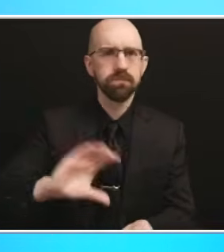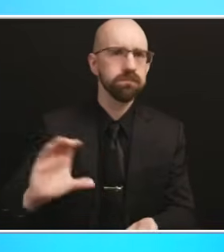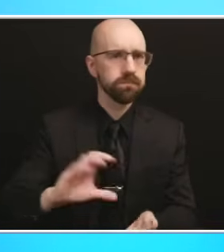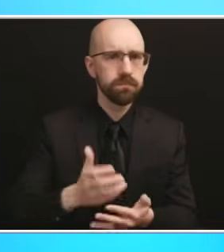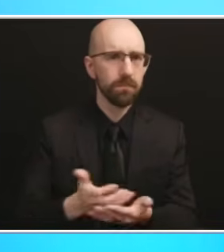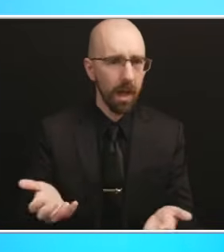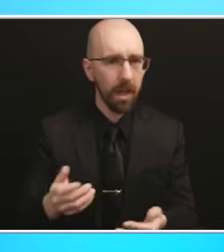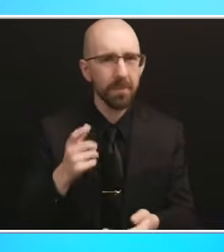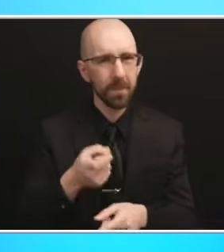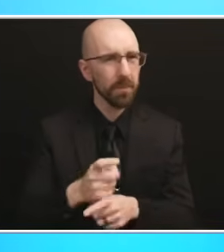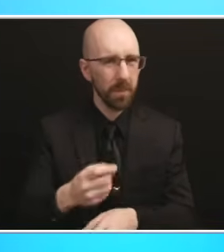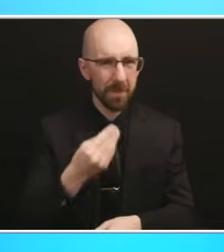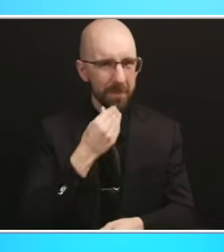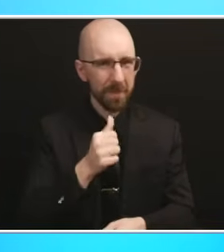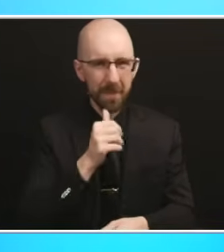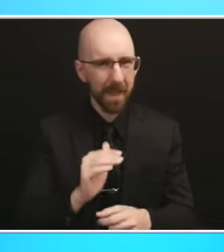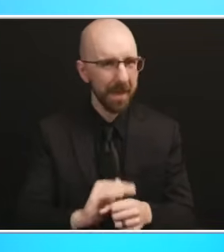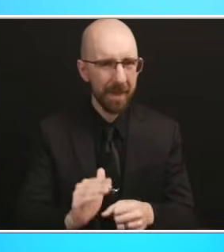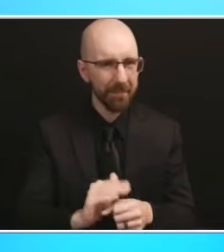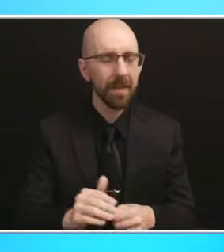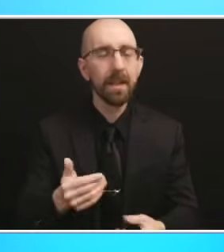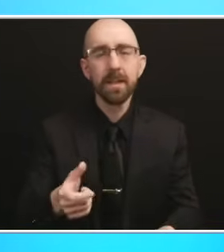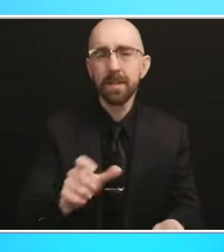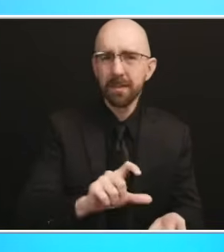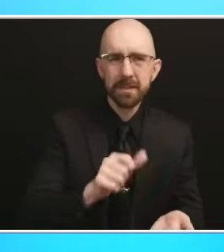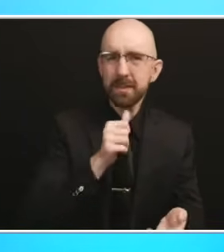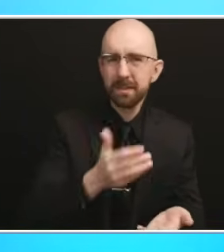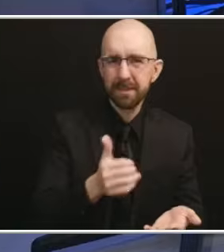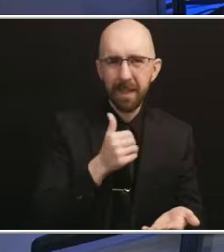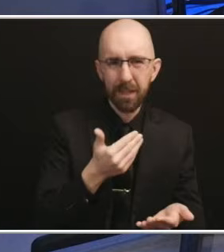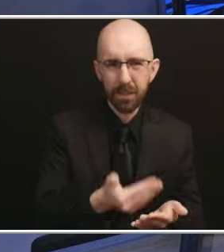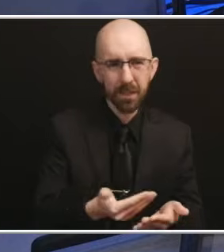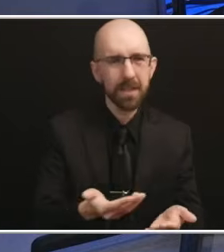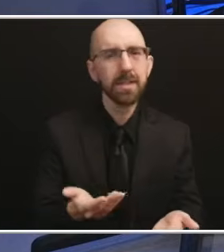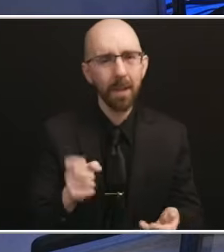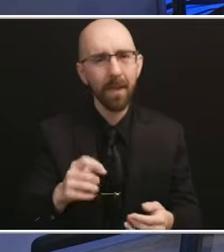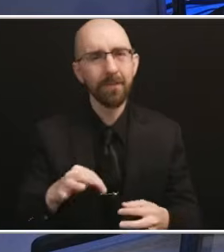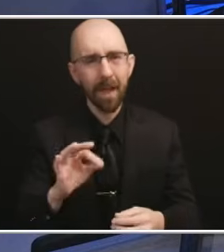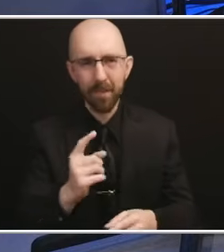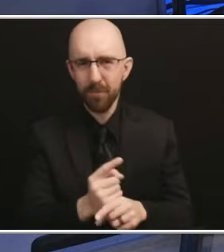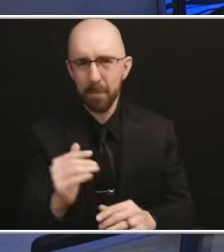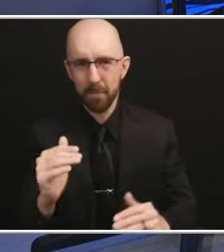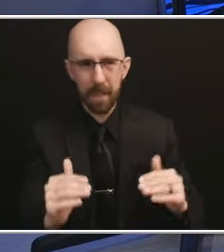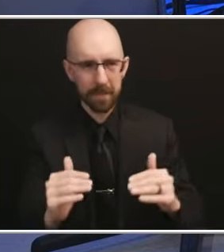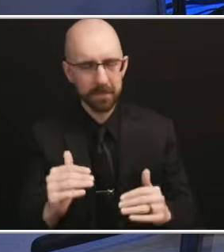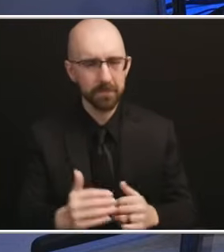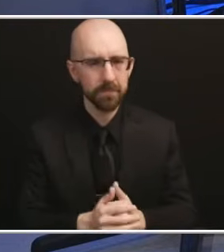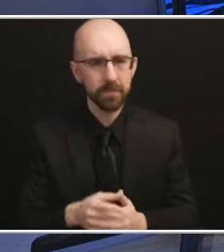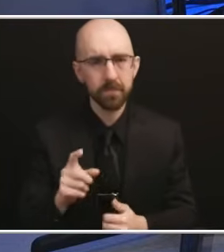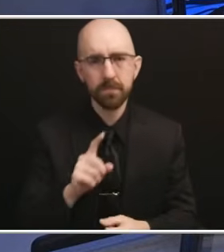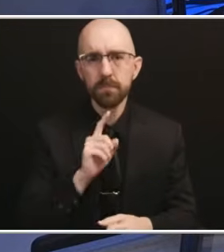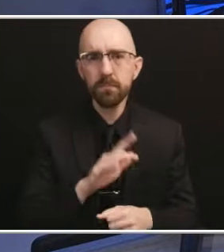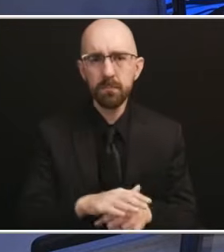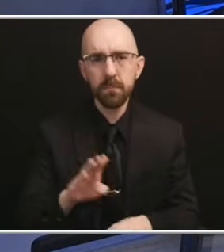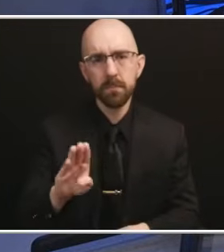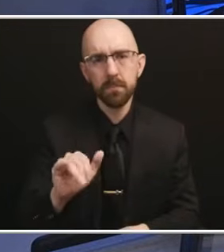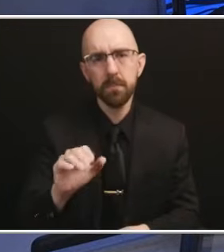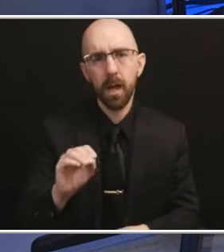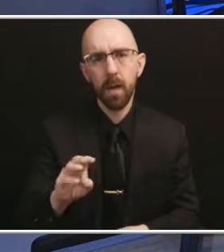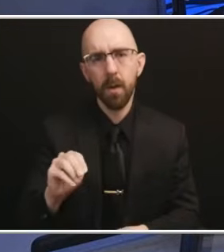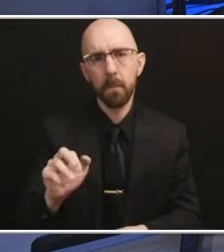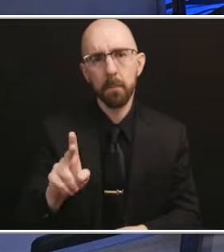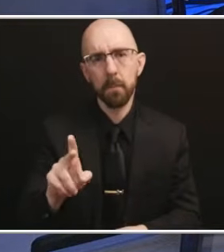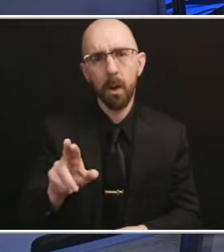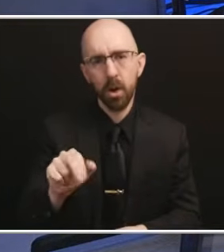doesn't work. So with the immunosuppression, we just got to find the right balance. So are there promising biomarkers or immune tolerance strategies